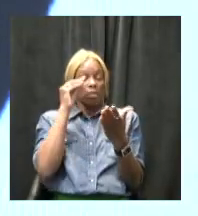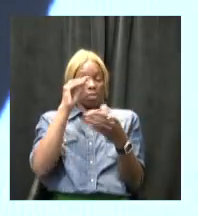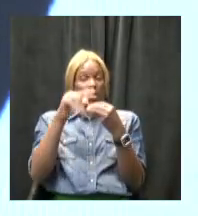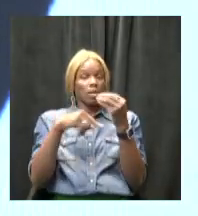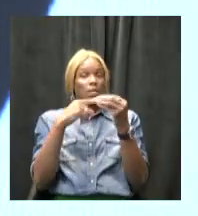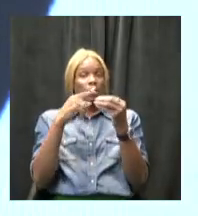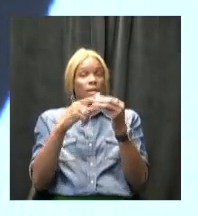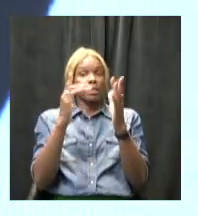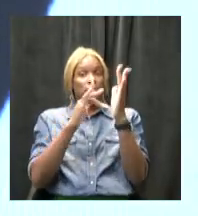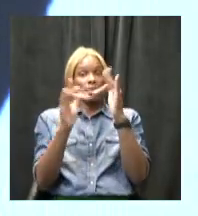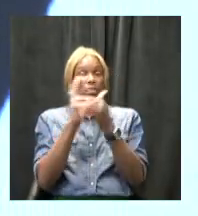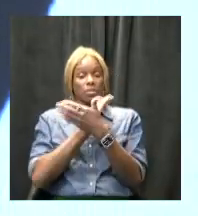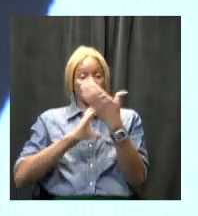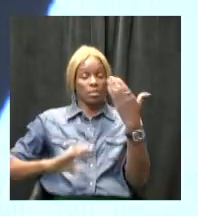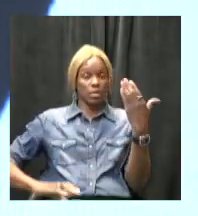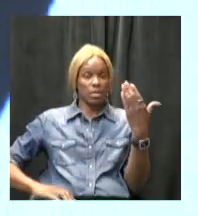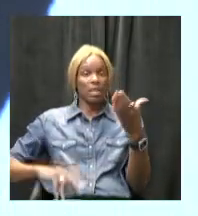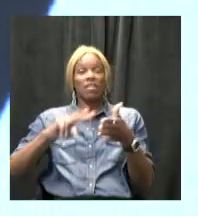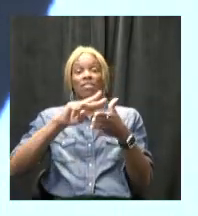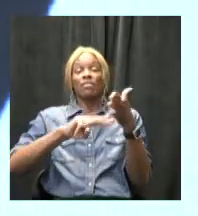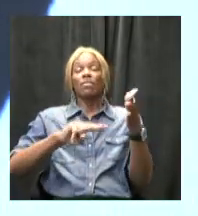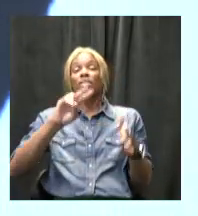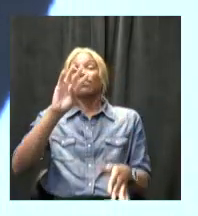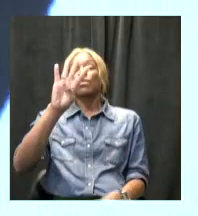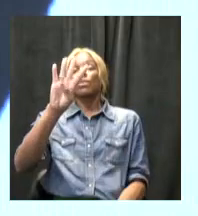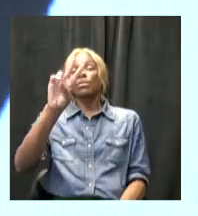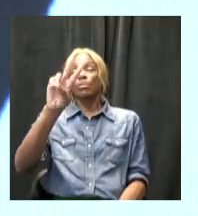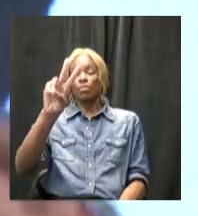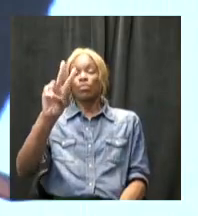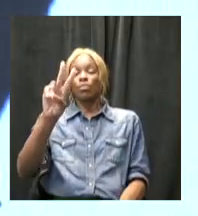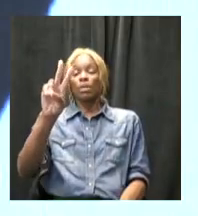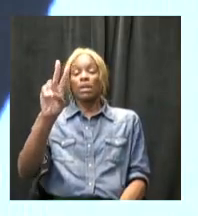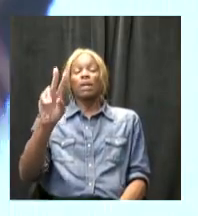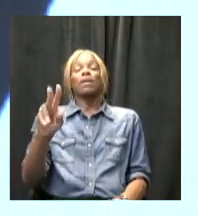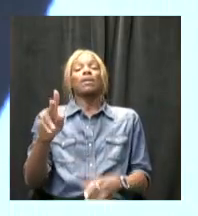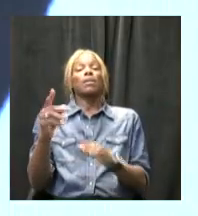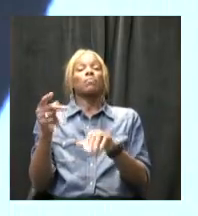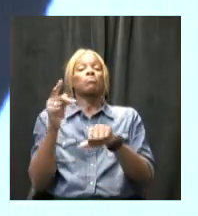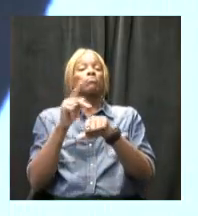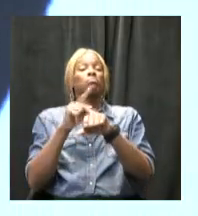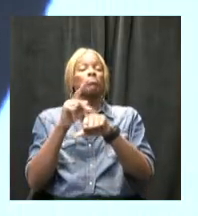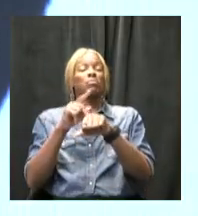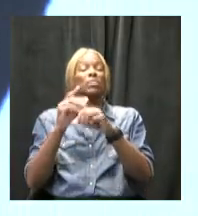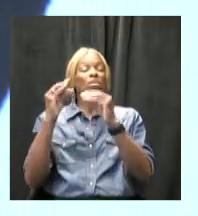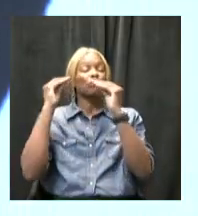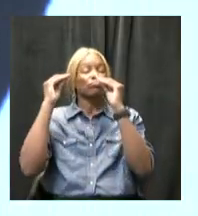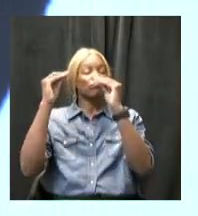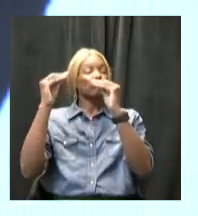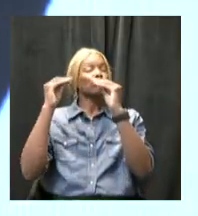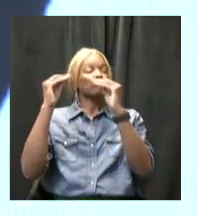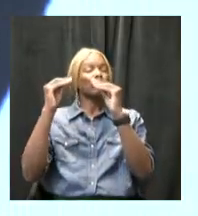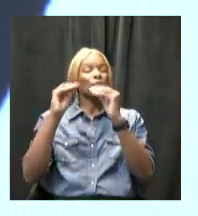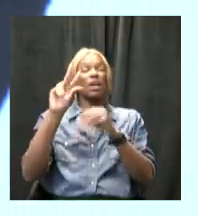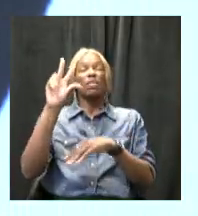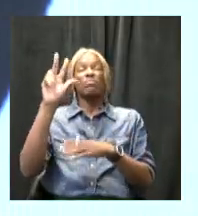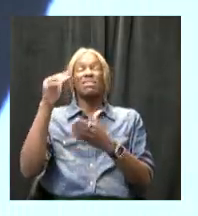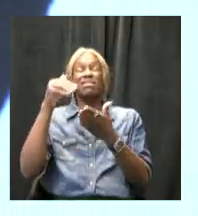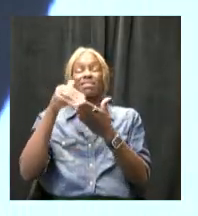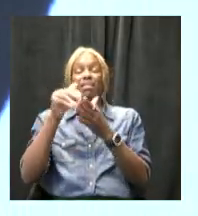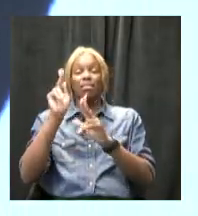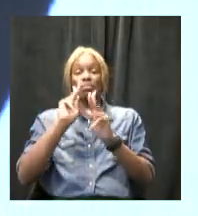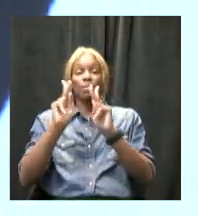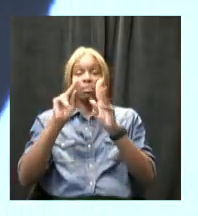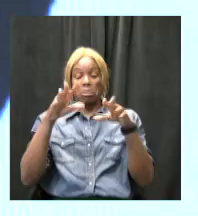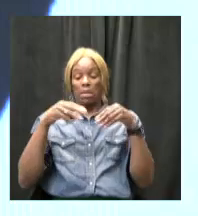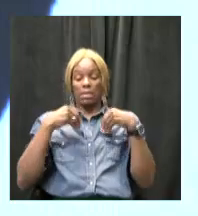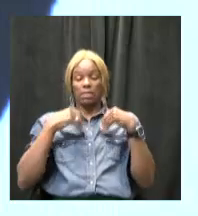verse 41 says that Peter has preached, and when he finishes preaching, 3,000 people accept Jesus Christ as Lord and Savior.